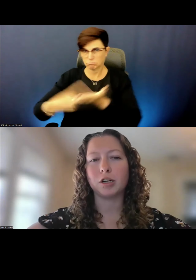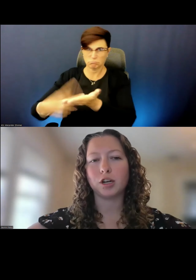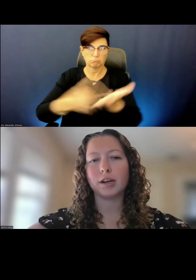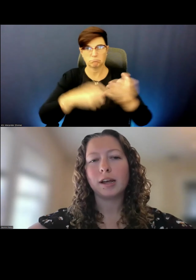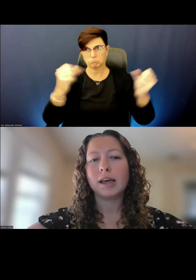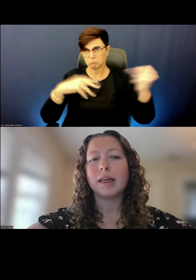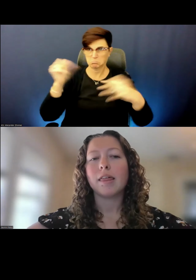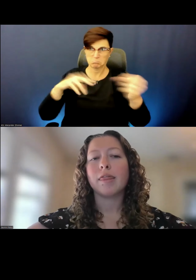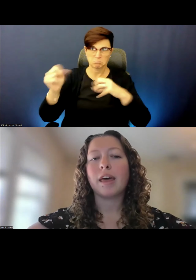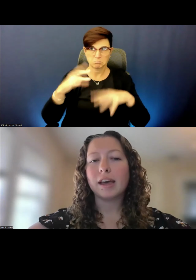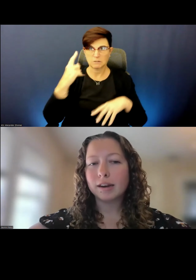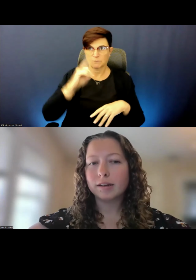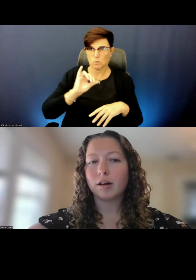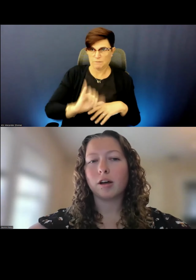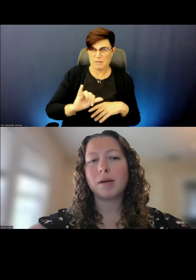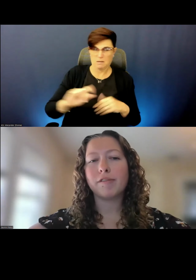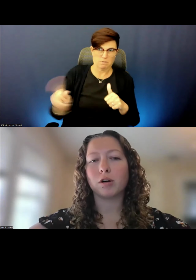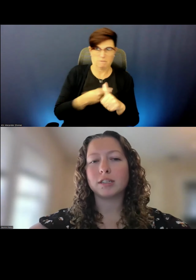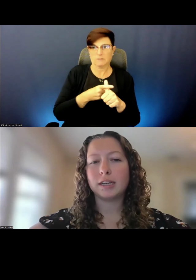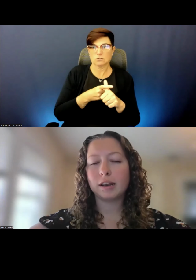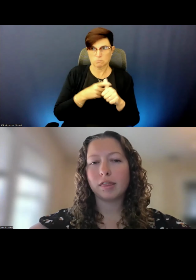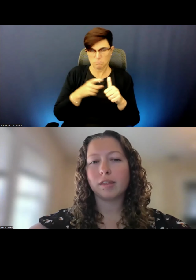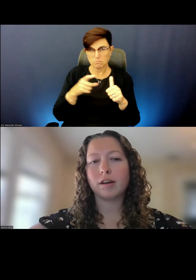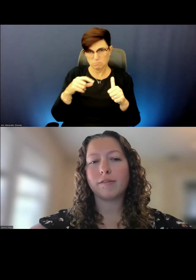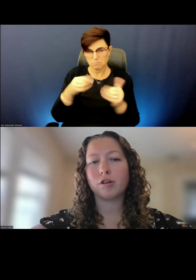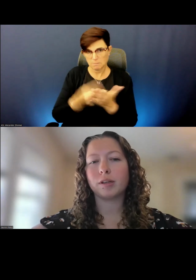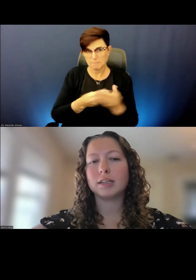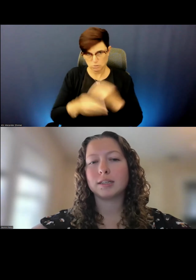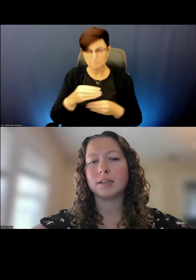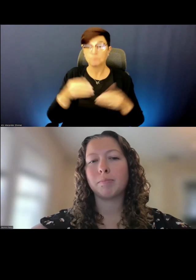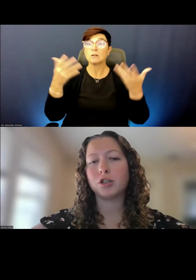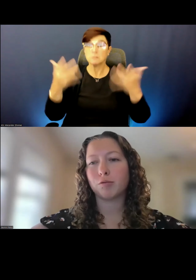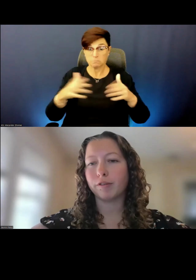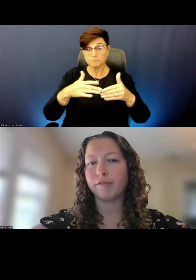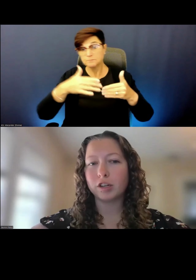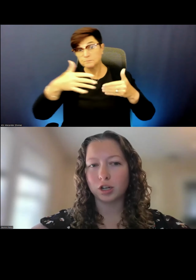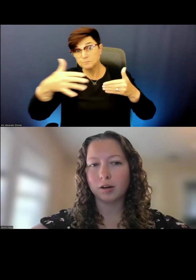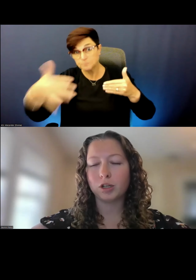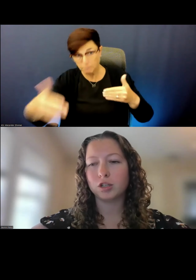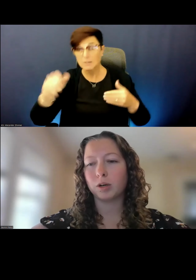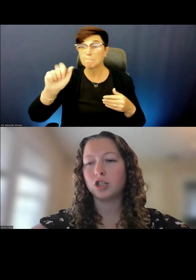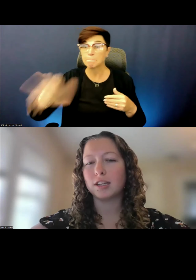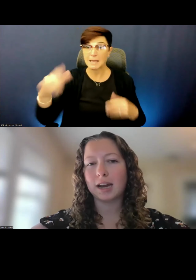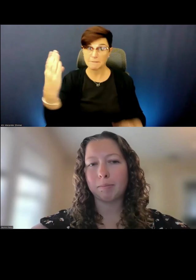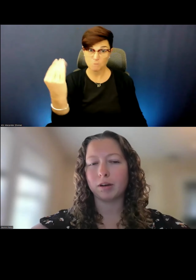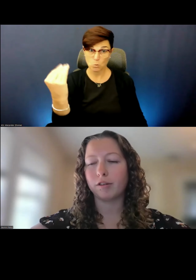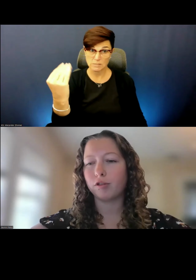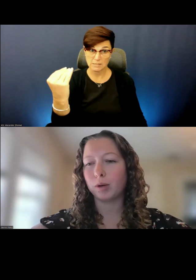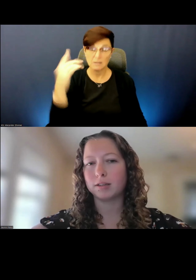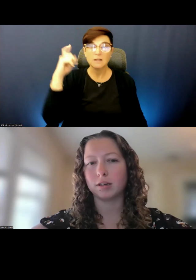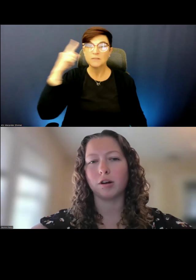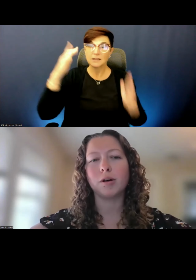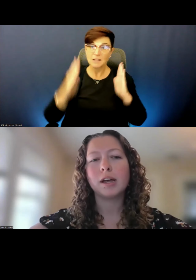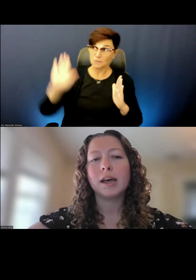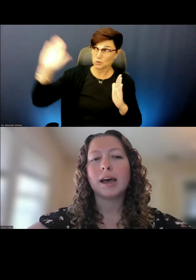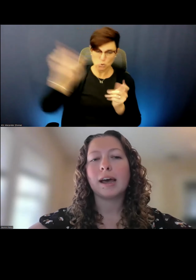initial budget. Then on May 14th, the governor releases a budget revision, which is what just happened a few